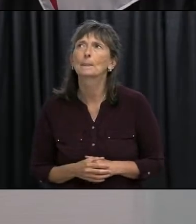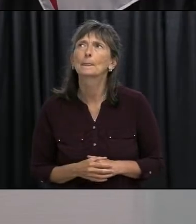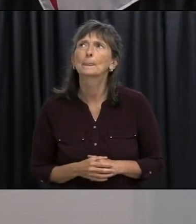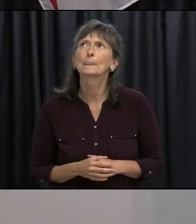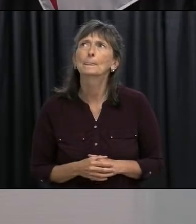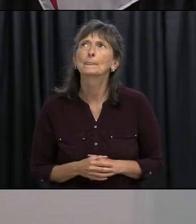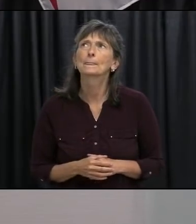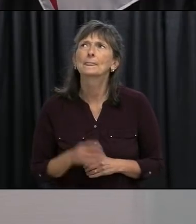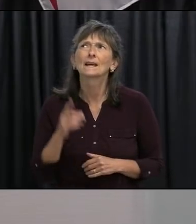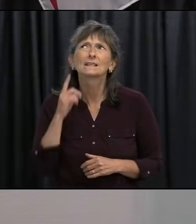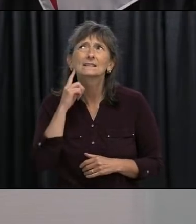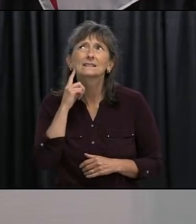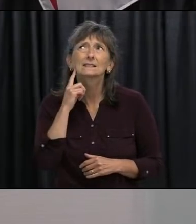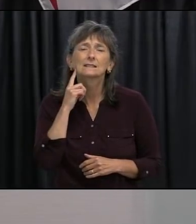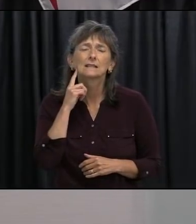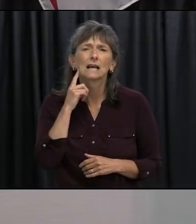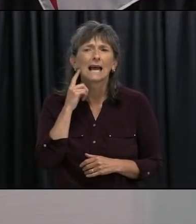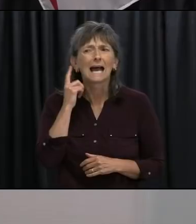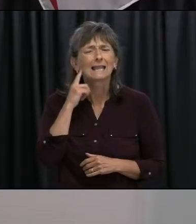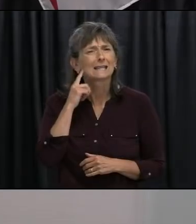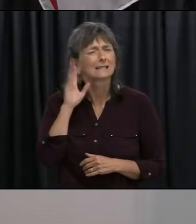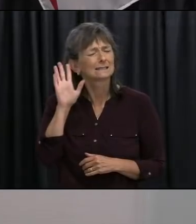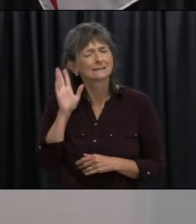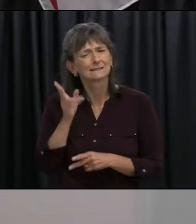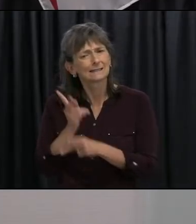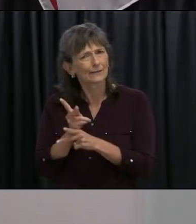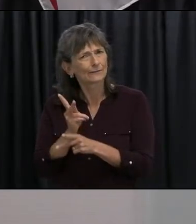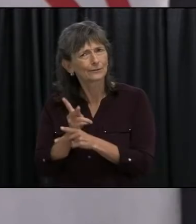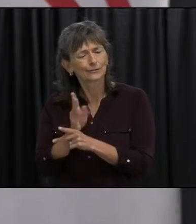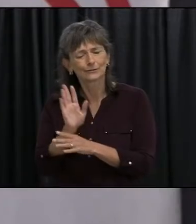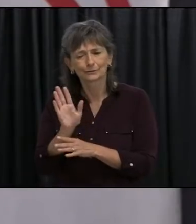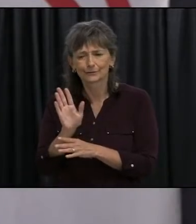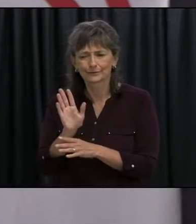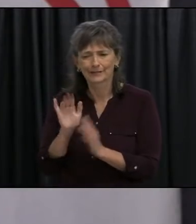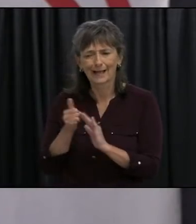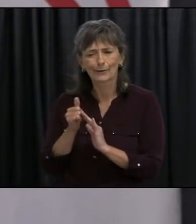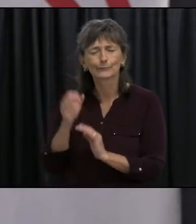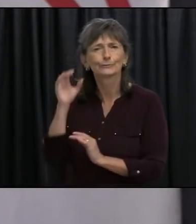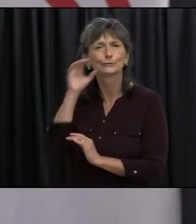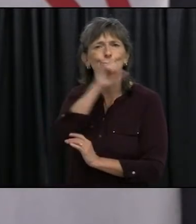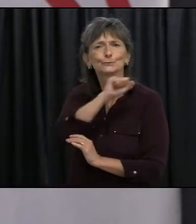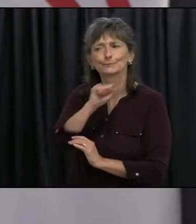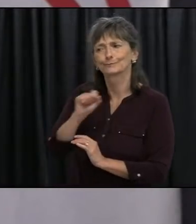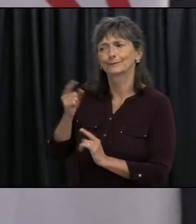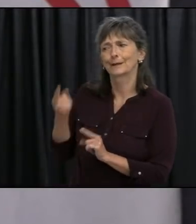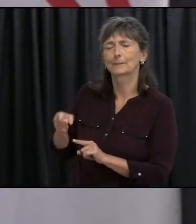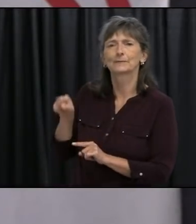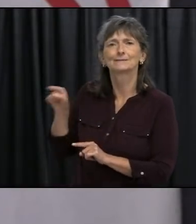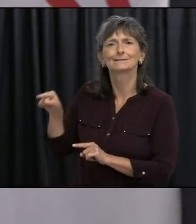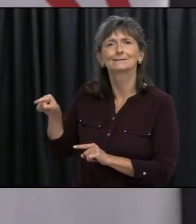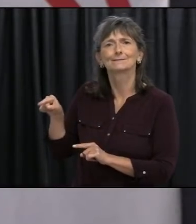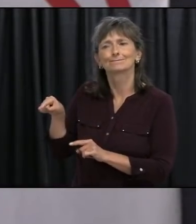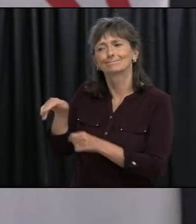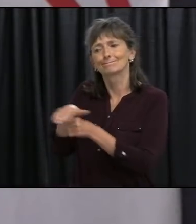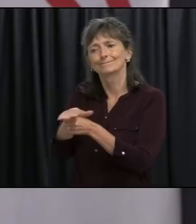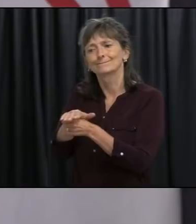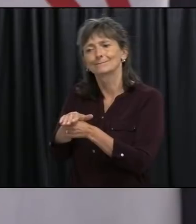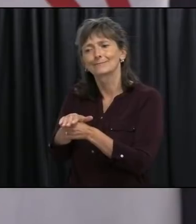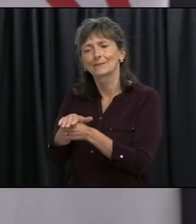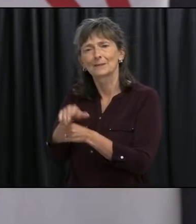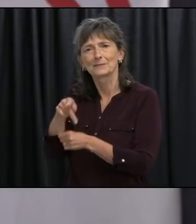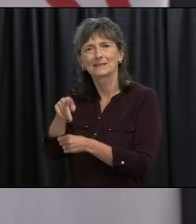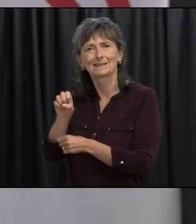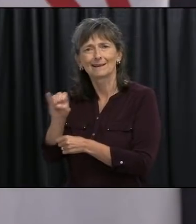if I could. Yeah, okay. If I could, I think we need to be very careful in making reference to the local healthcare worker